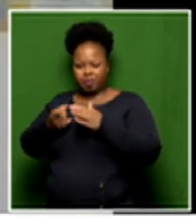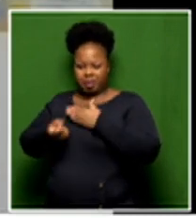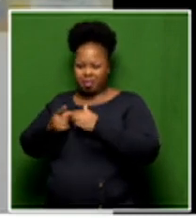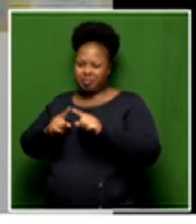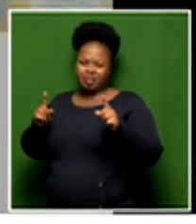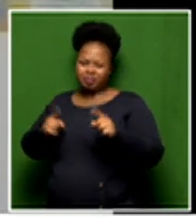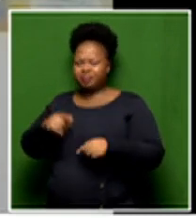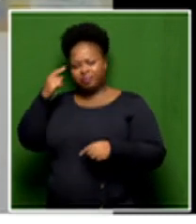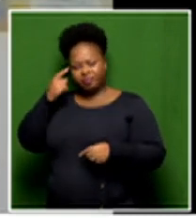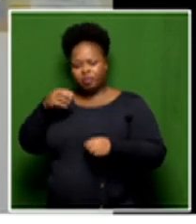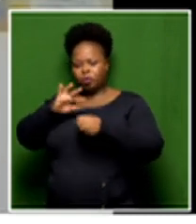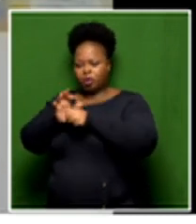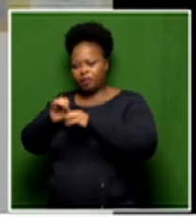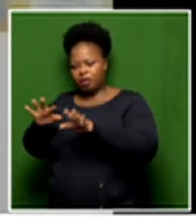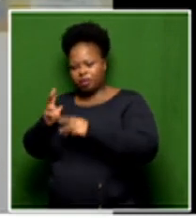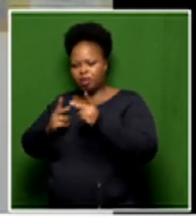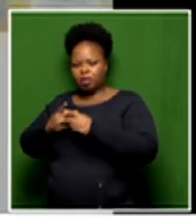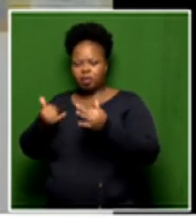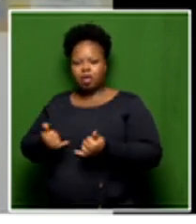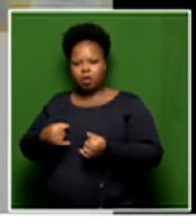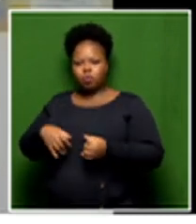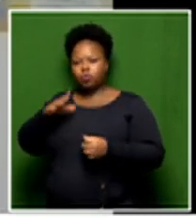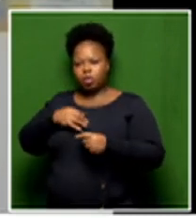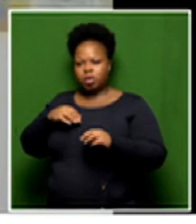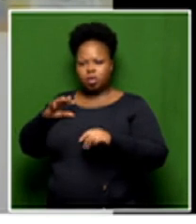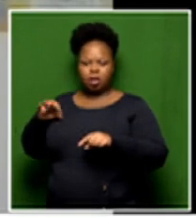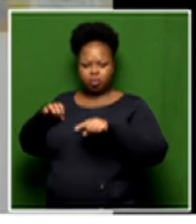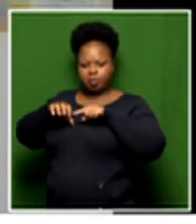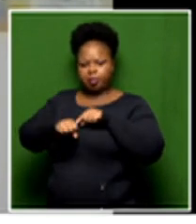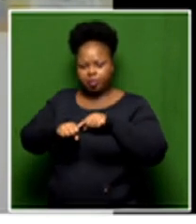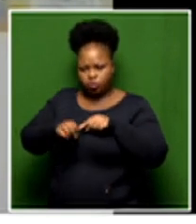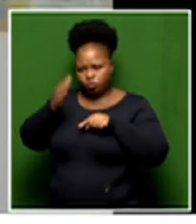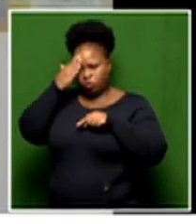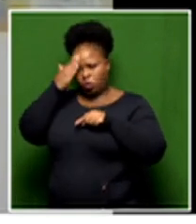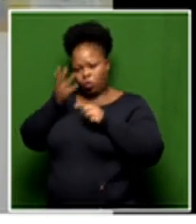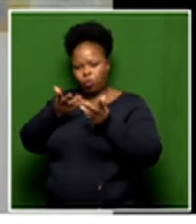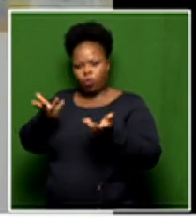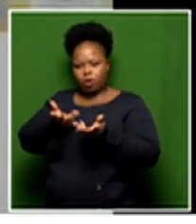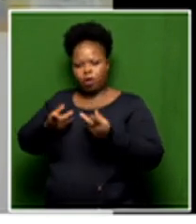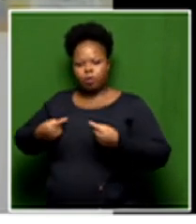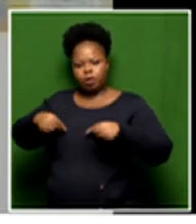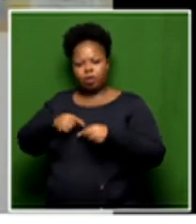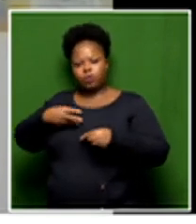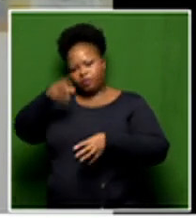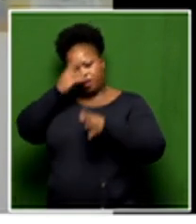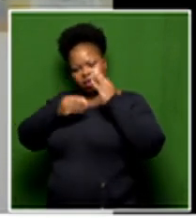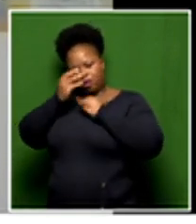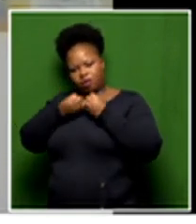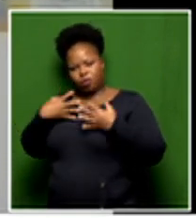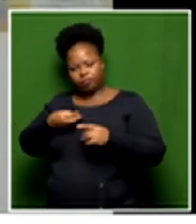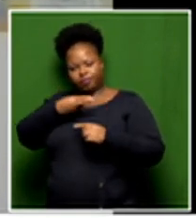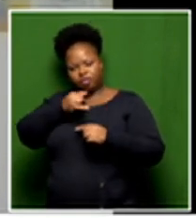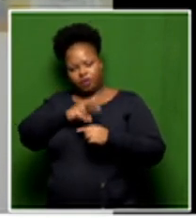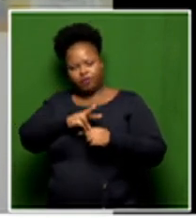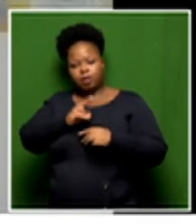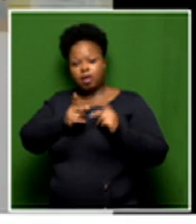I think COVID-19 has also made us take stock of where we are. We've learned a lot from the HIV response.